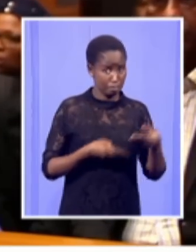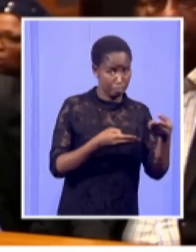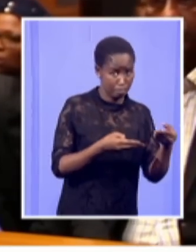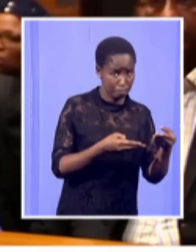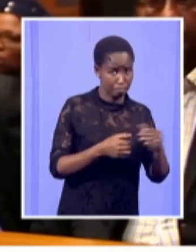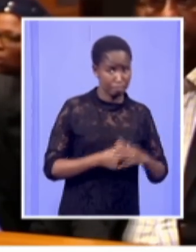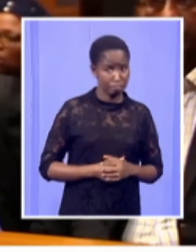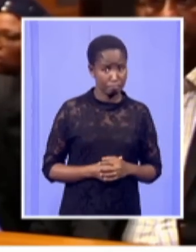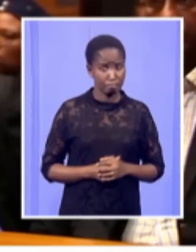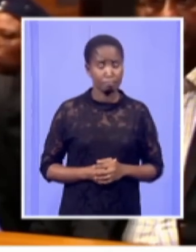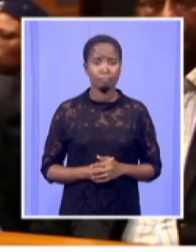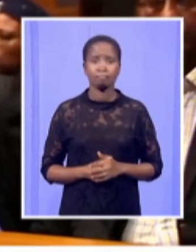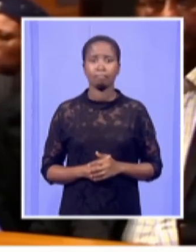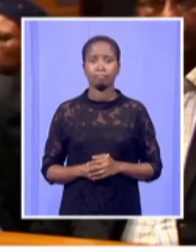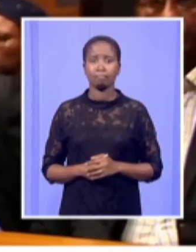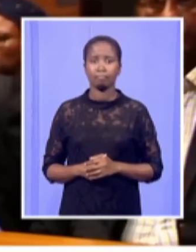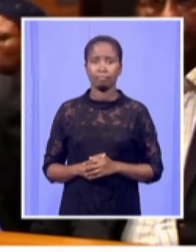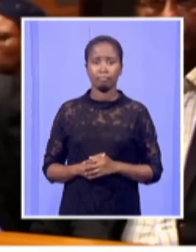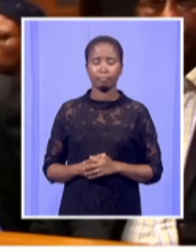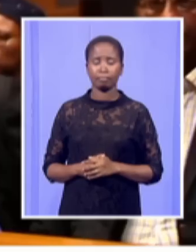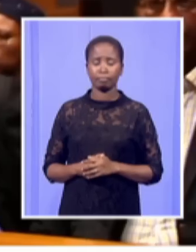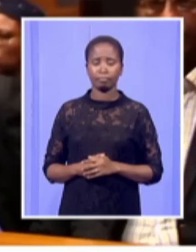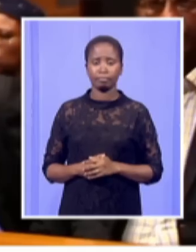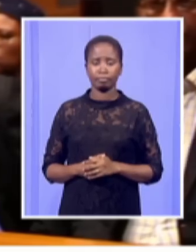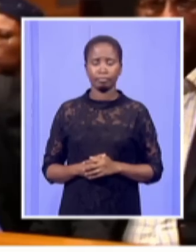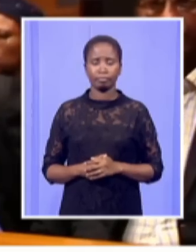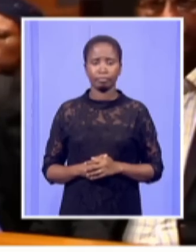Worship? Thank you.